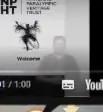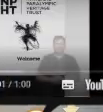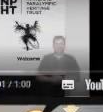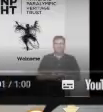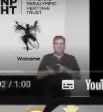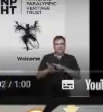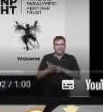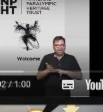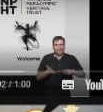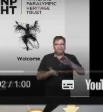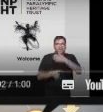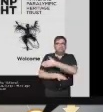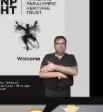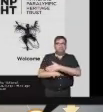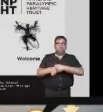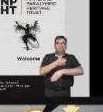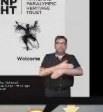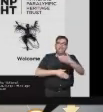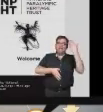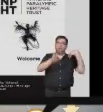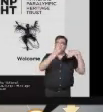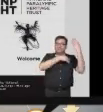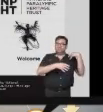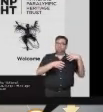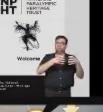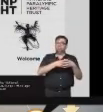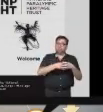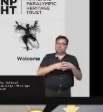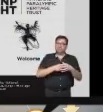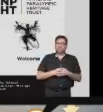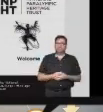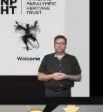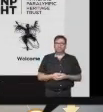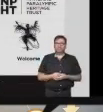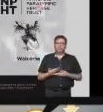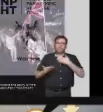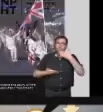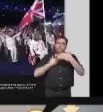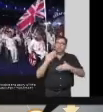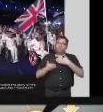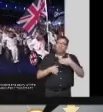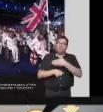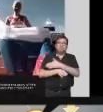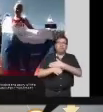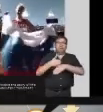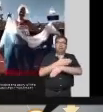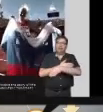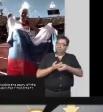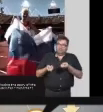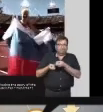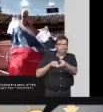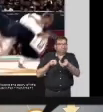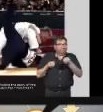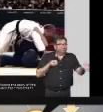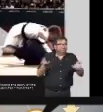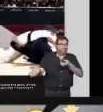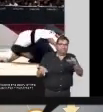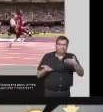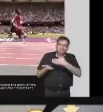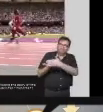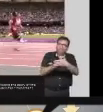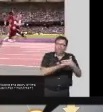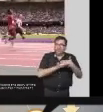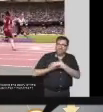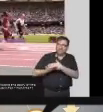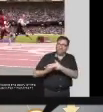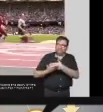A National Paralympic Heritage Trust welcome, sharing the story of the Paralympic movement with a montage of colour footage showing the GB Paralympic team,